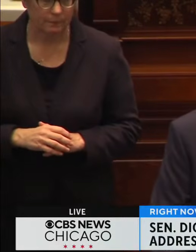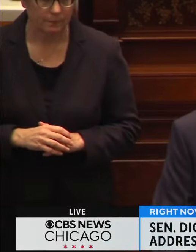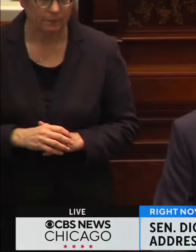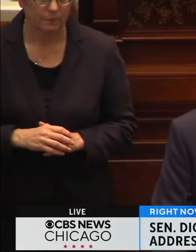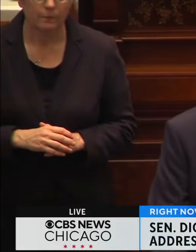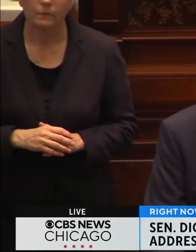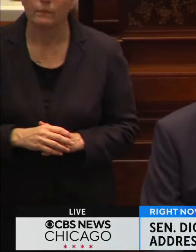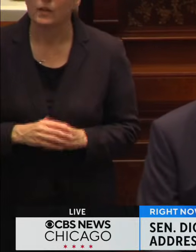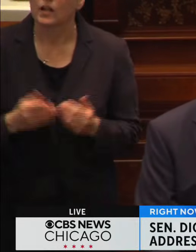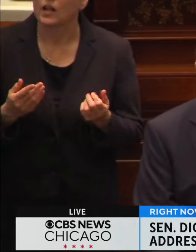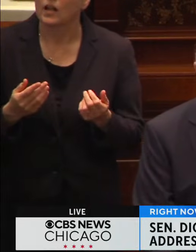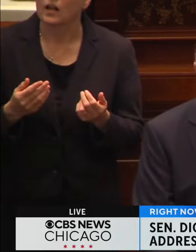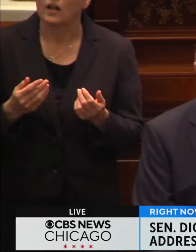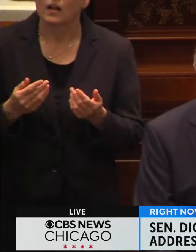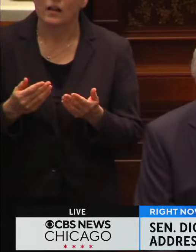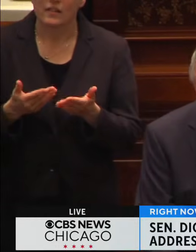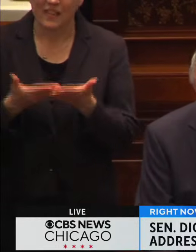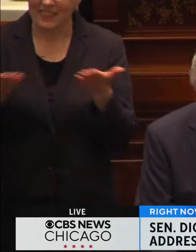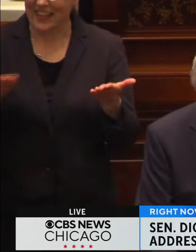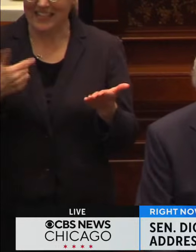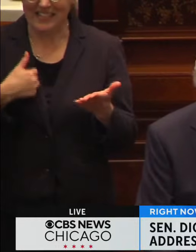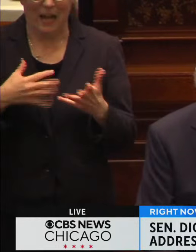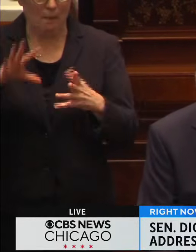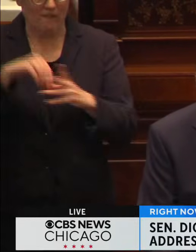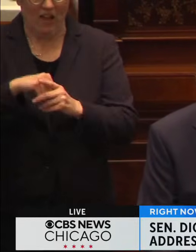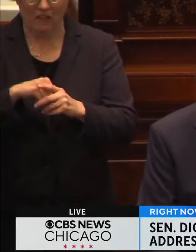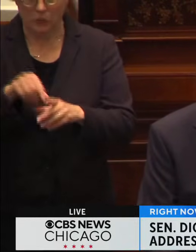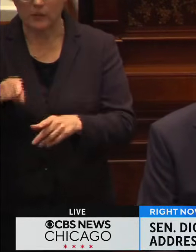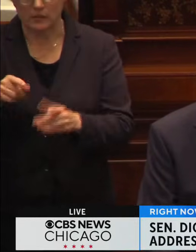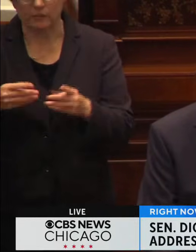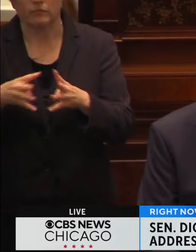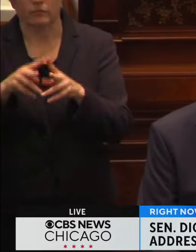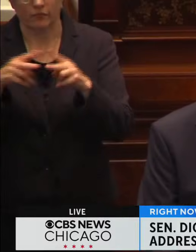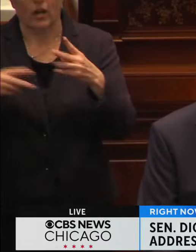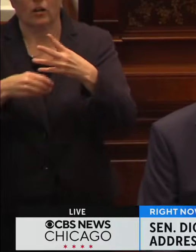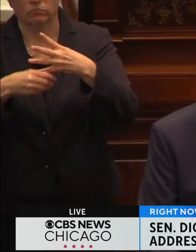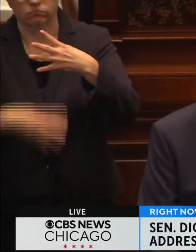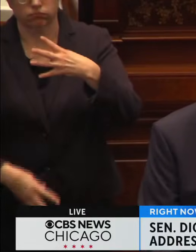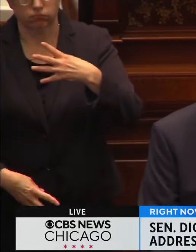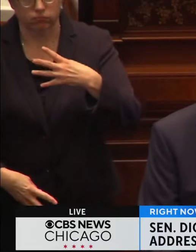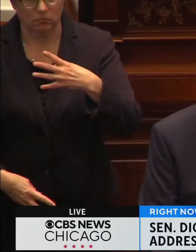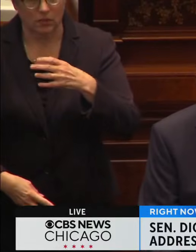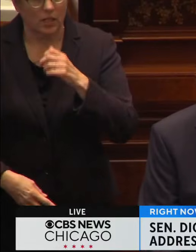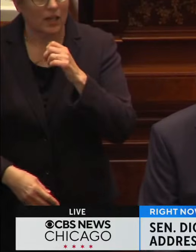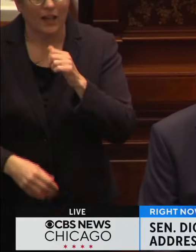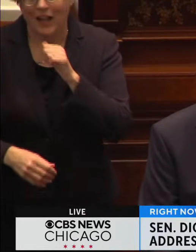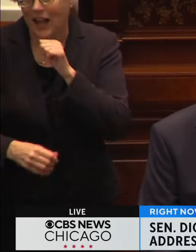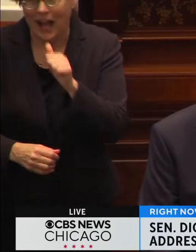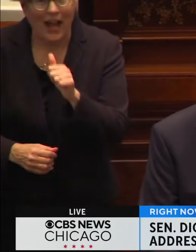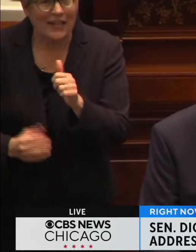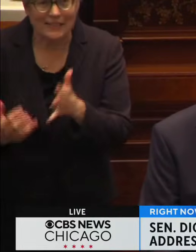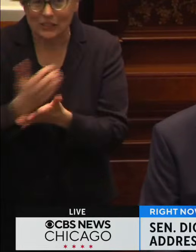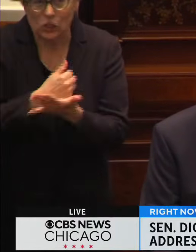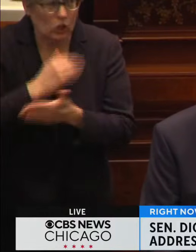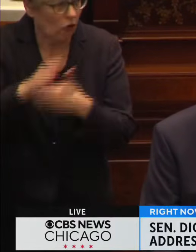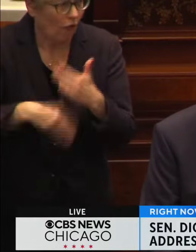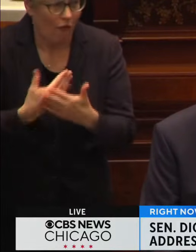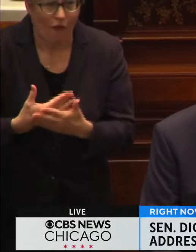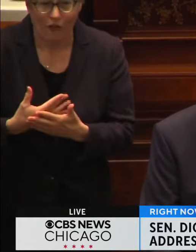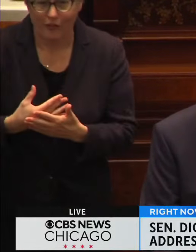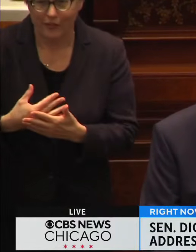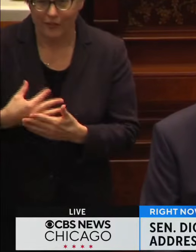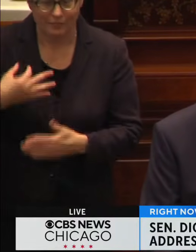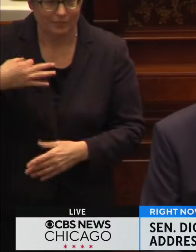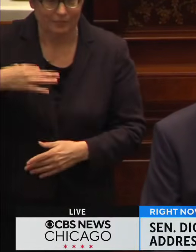The list of things which I've been involved in is very long, as you can tell. I do not deserve all the credit by any means.